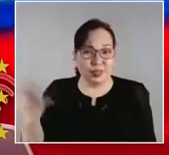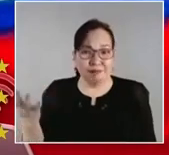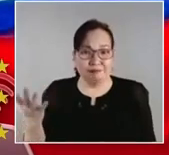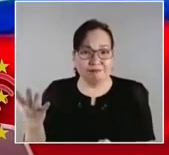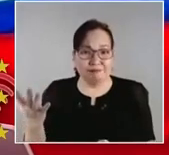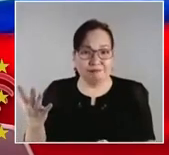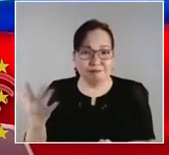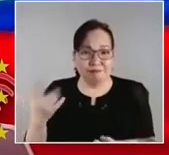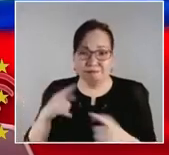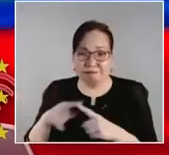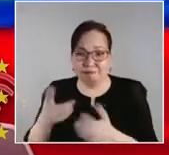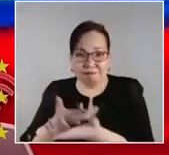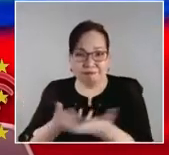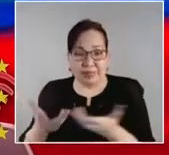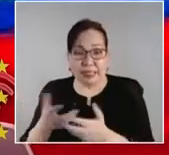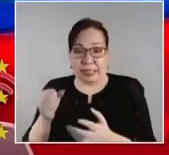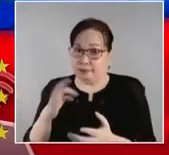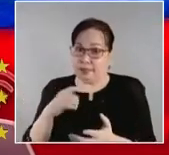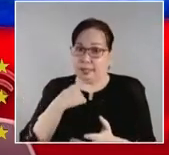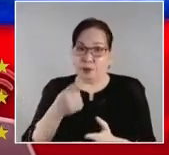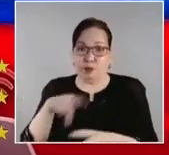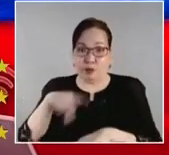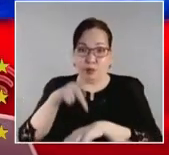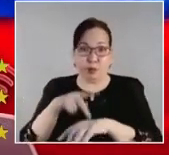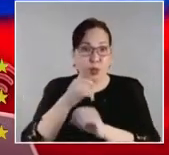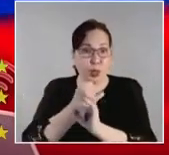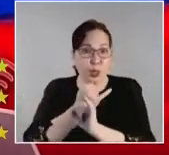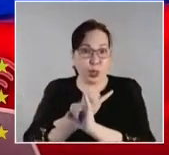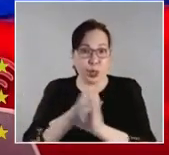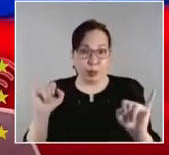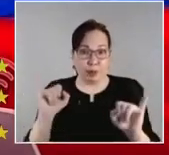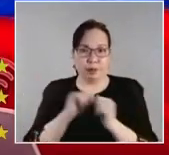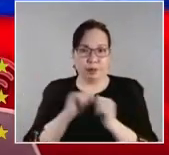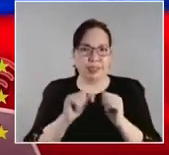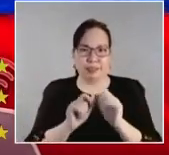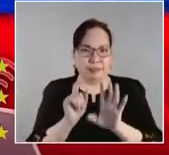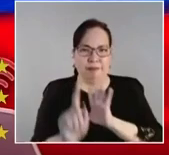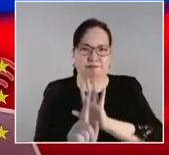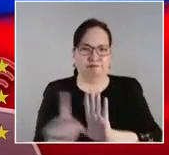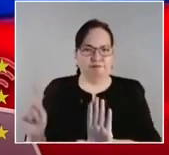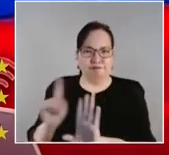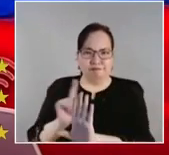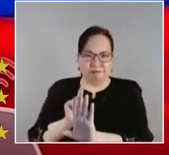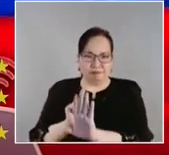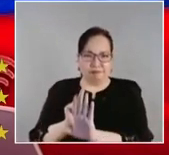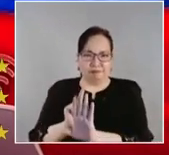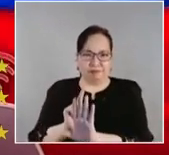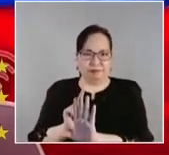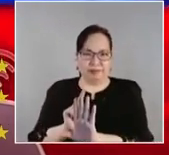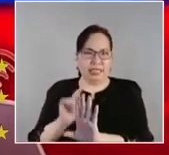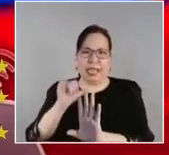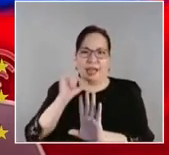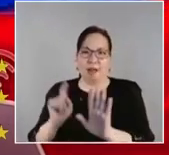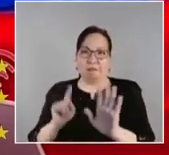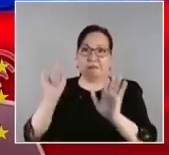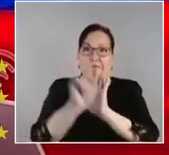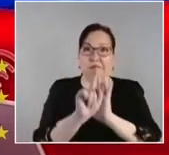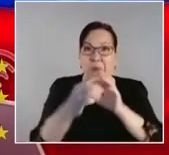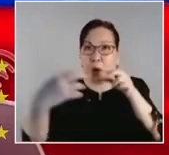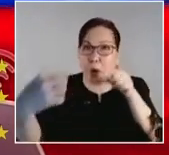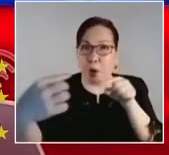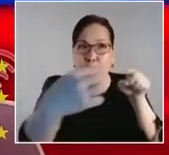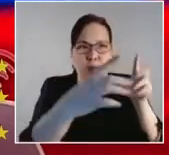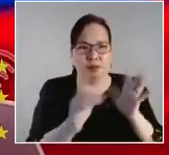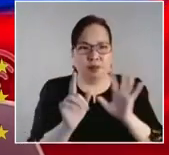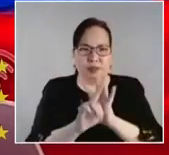po ay independent, hindi tayo nasa forefront ng depensa ng United States, hindi po tayo magiging